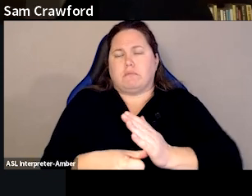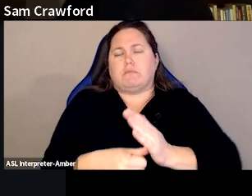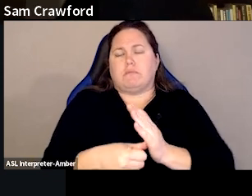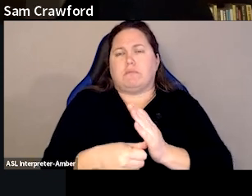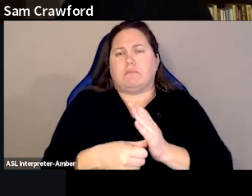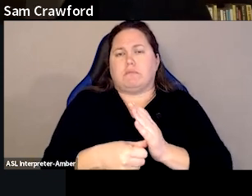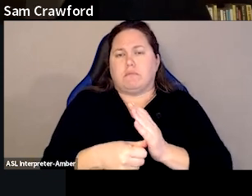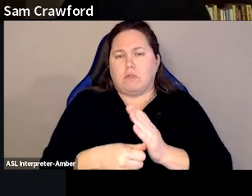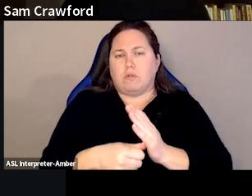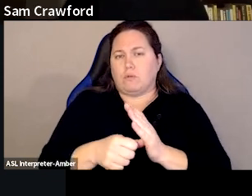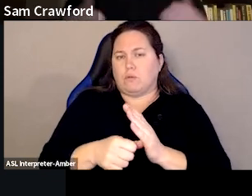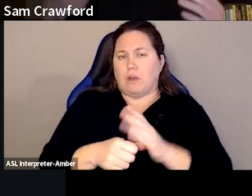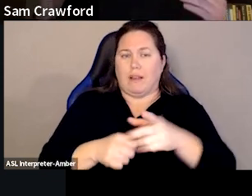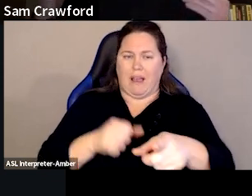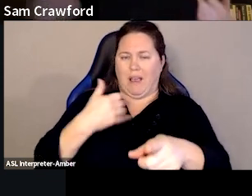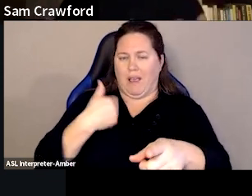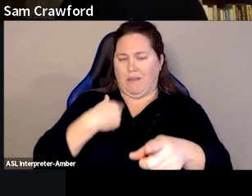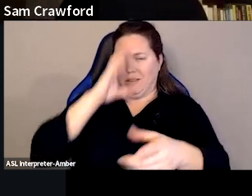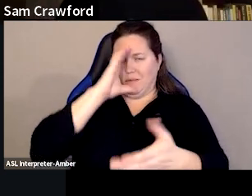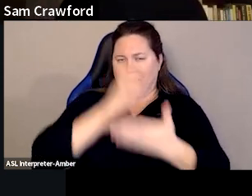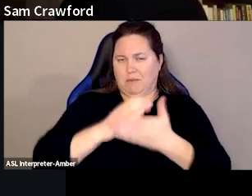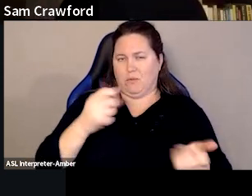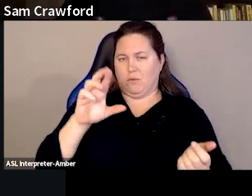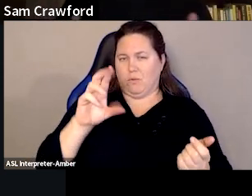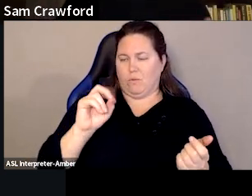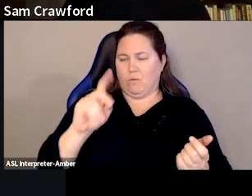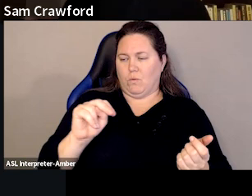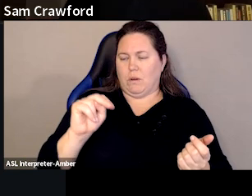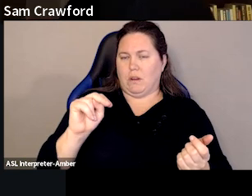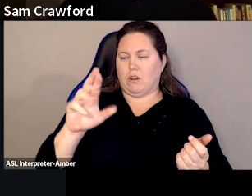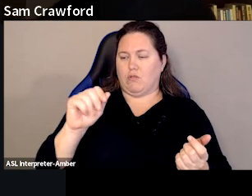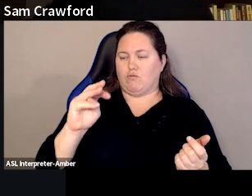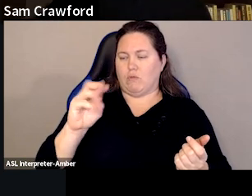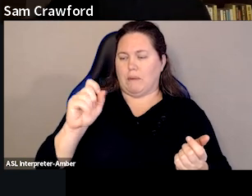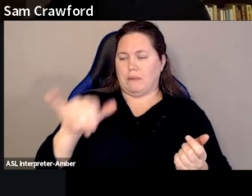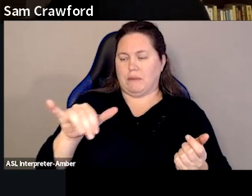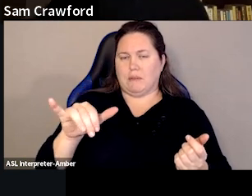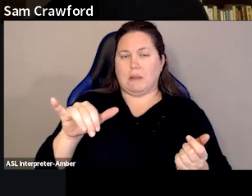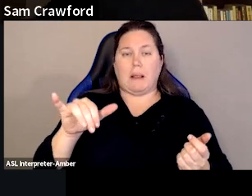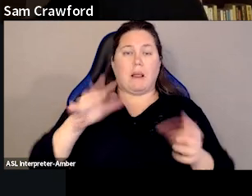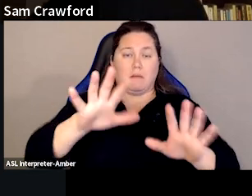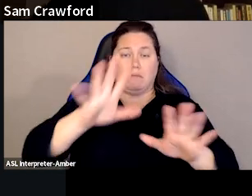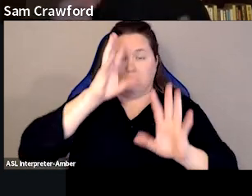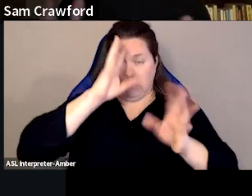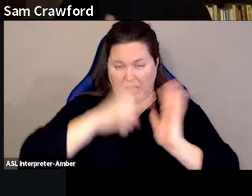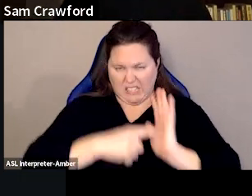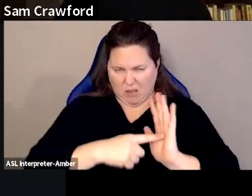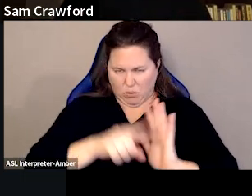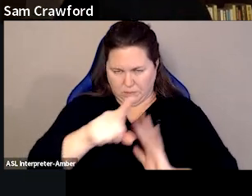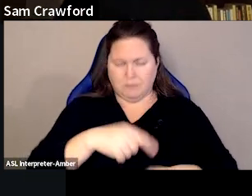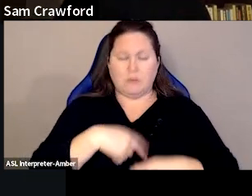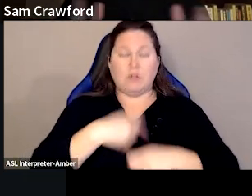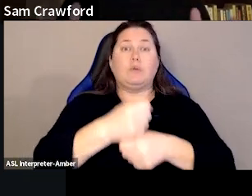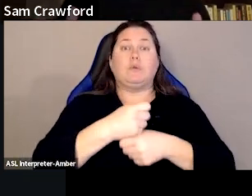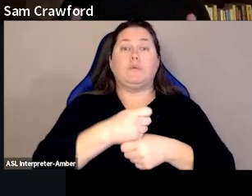that I found of Gordon Ramsay. So let's imagine that you're rustling up a peanut butter sandwich at home. Is this going to stop